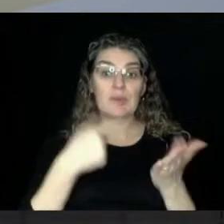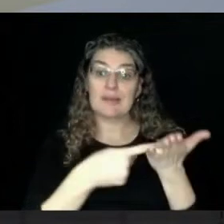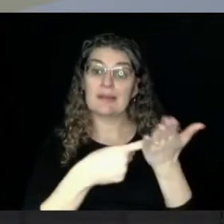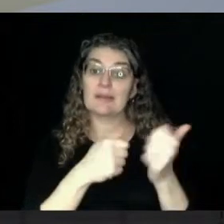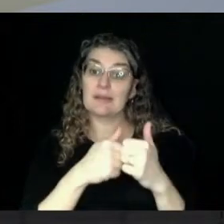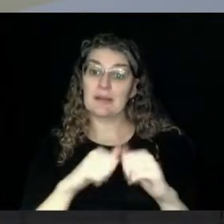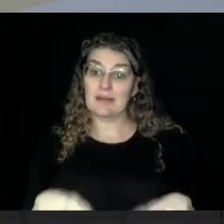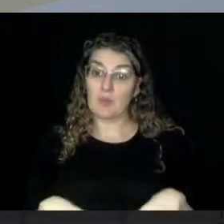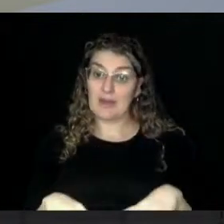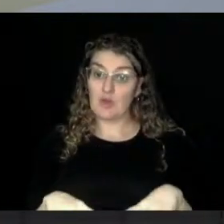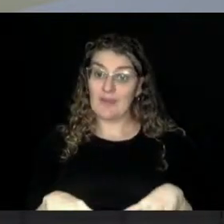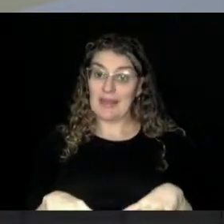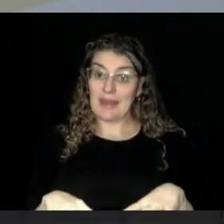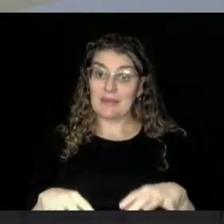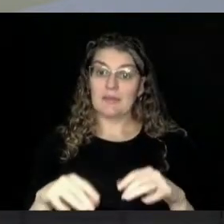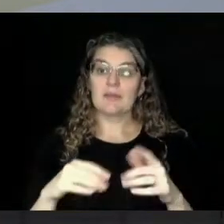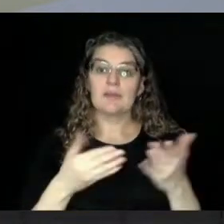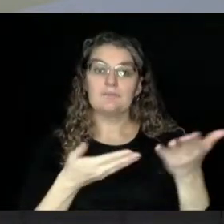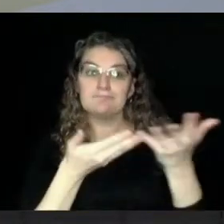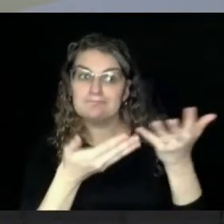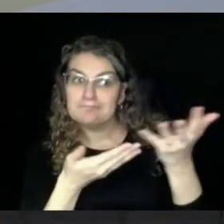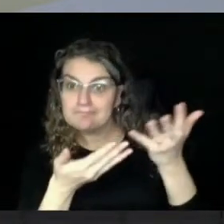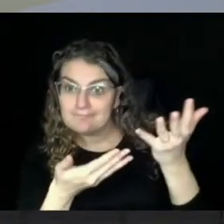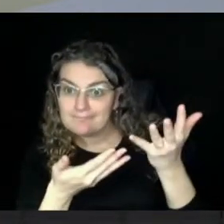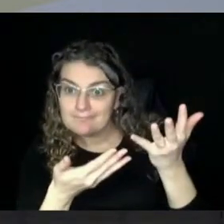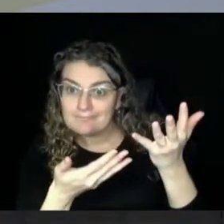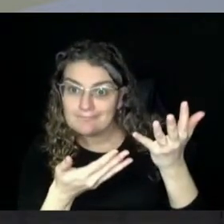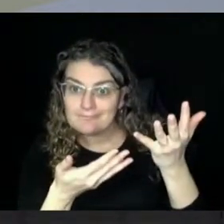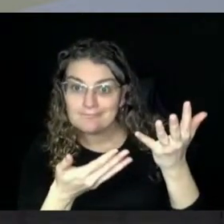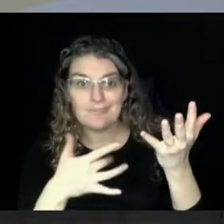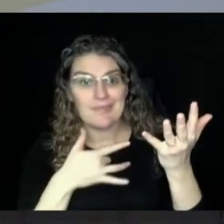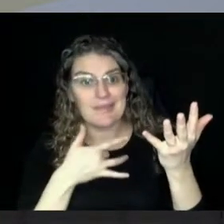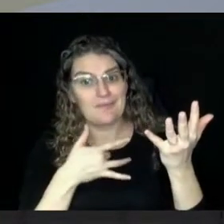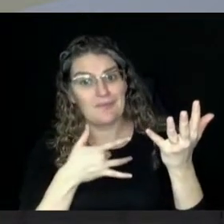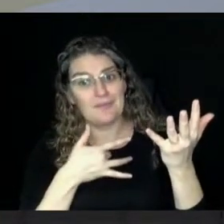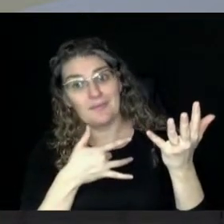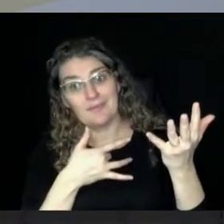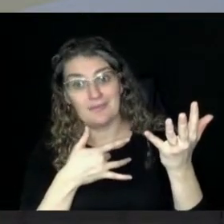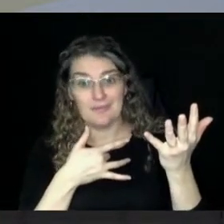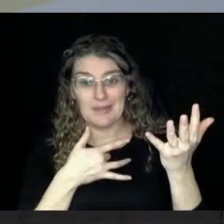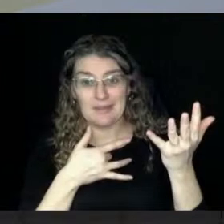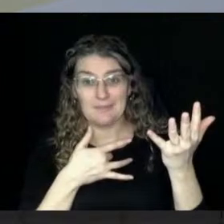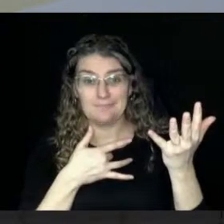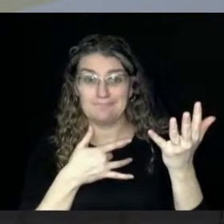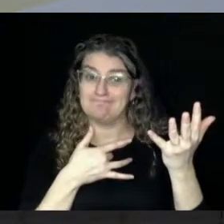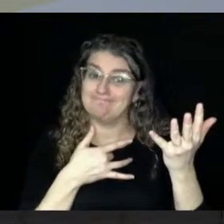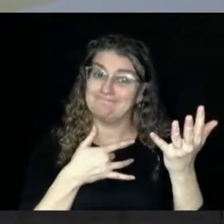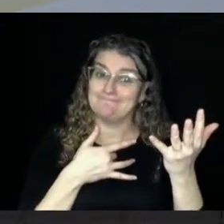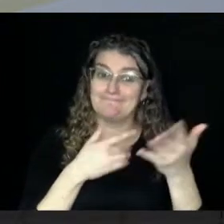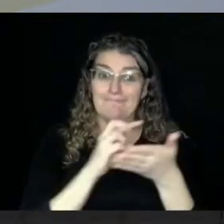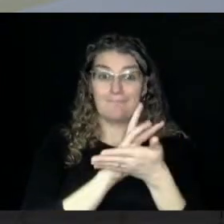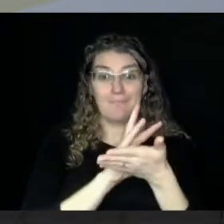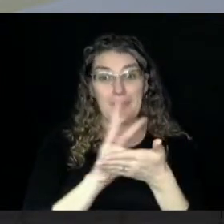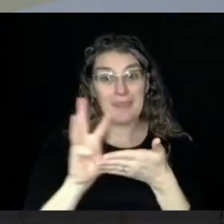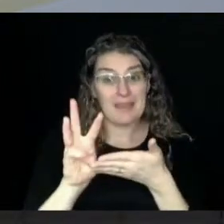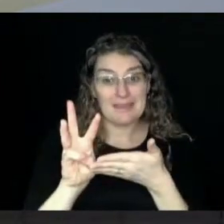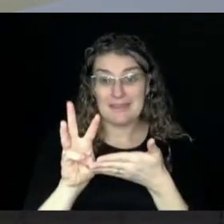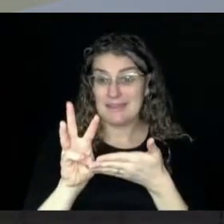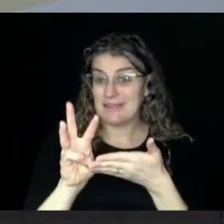I think we've said here before, Brittany, it will likely be 6 weeks before